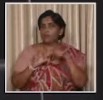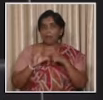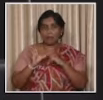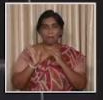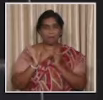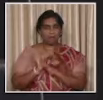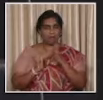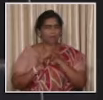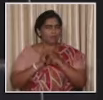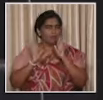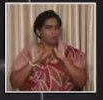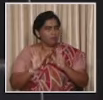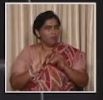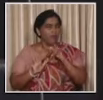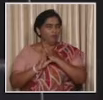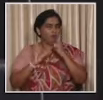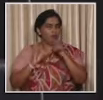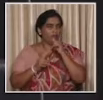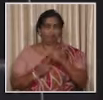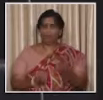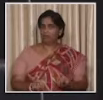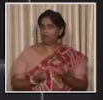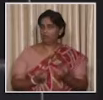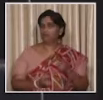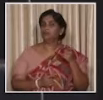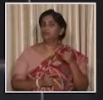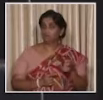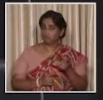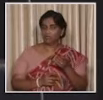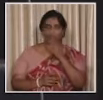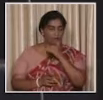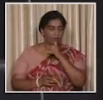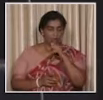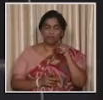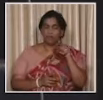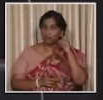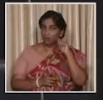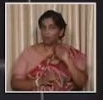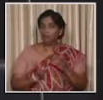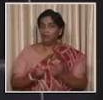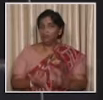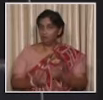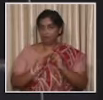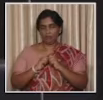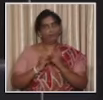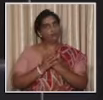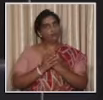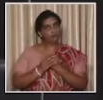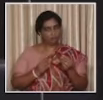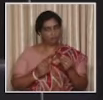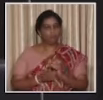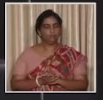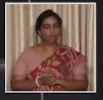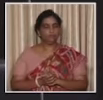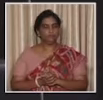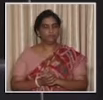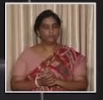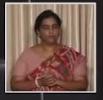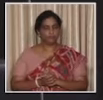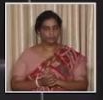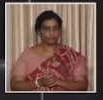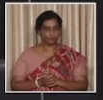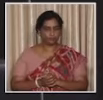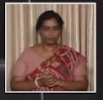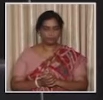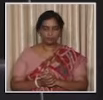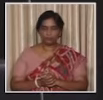In order to settle the water shortage and also to irrigate almost 20,000 acres in that area and increase the paddy